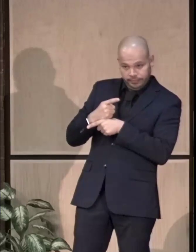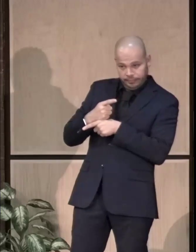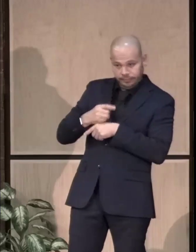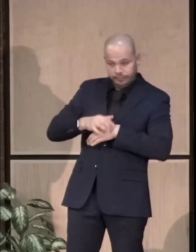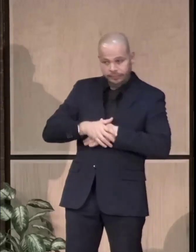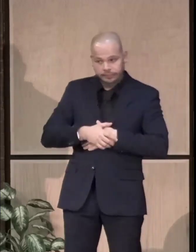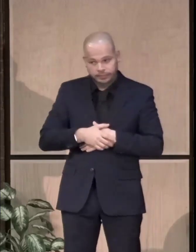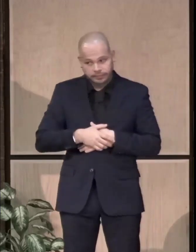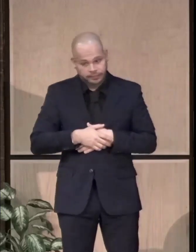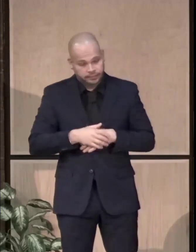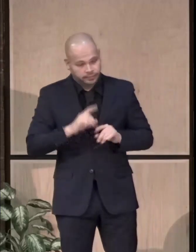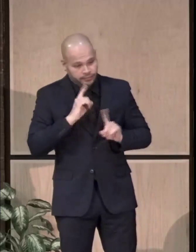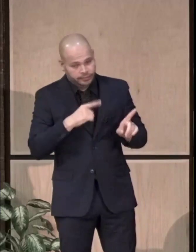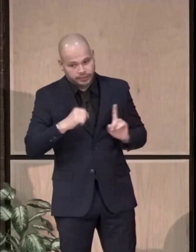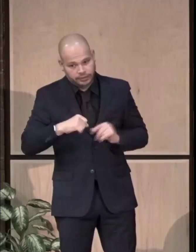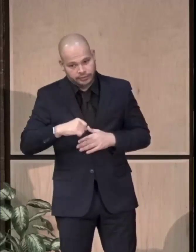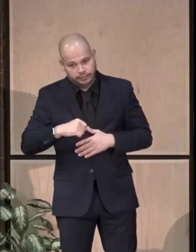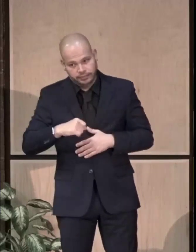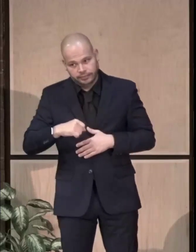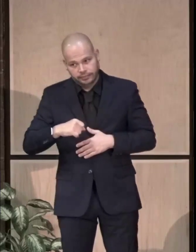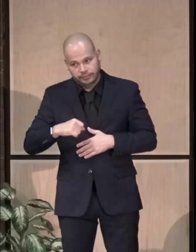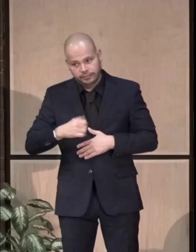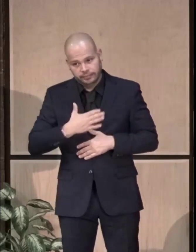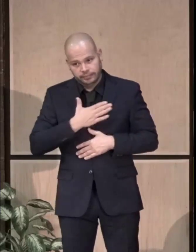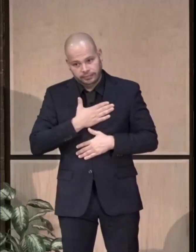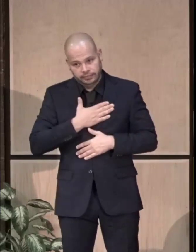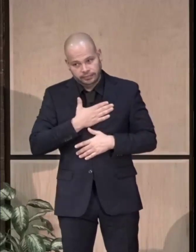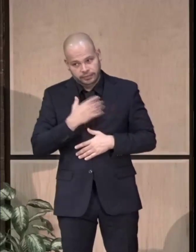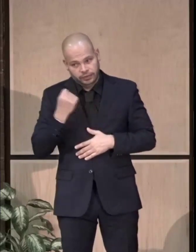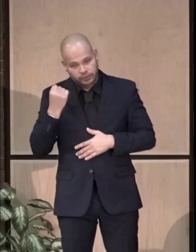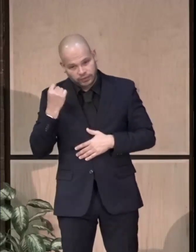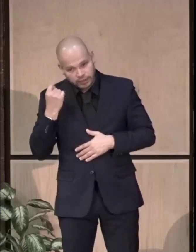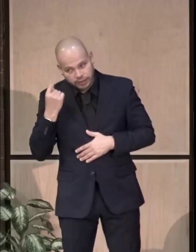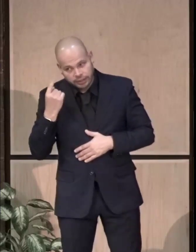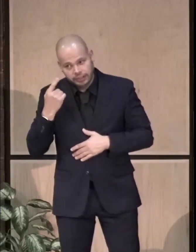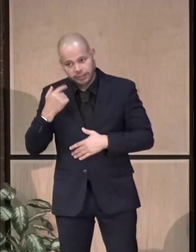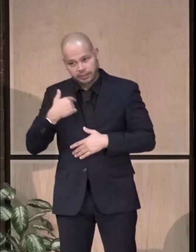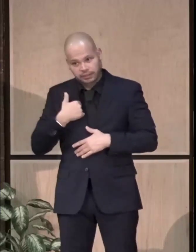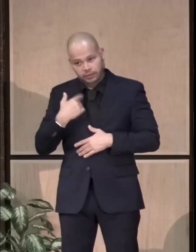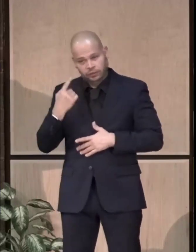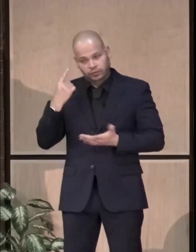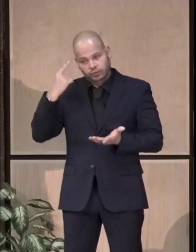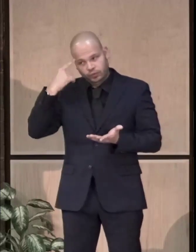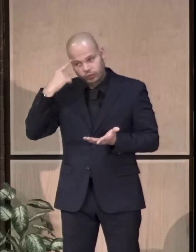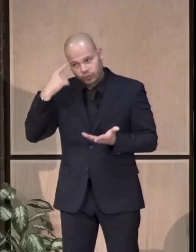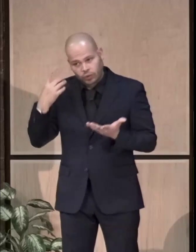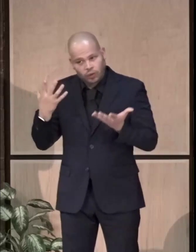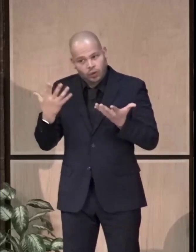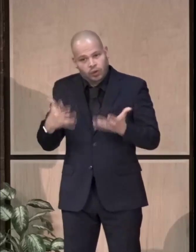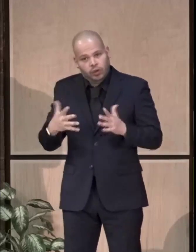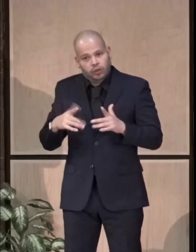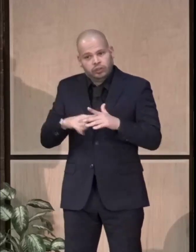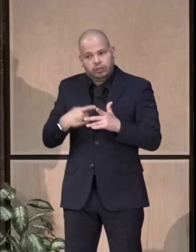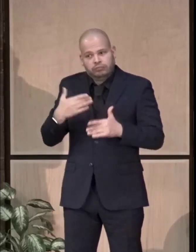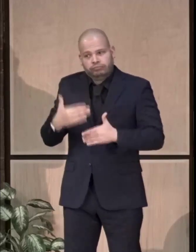in the works due to the coordination between Staff Sergeant Harchin and his family to remove the firearms from his home. Okay.